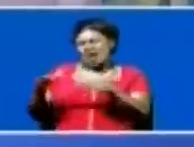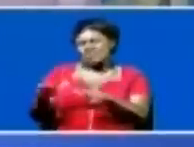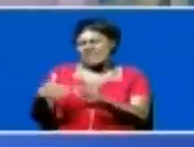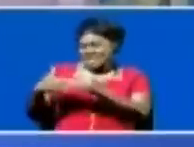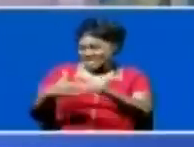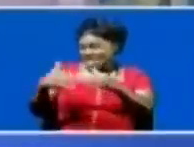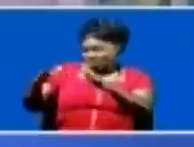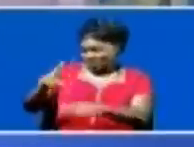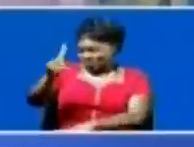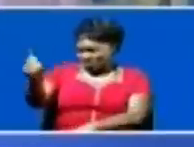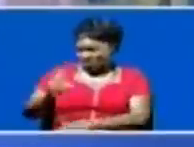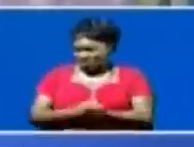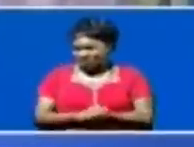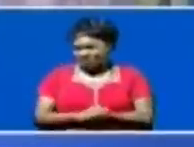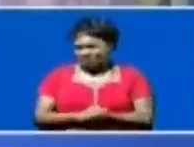the plenary?